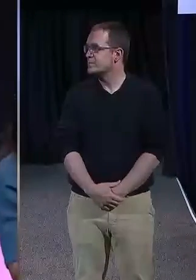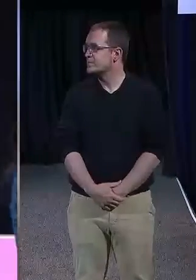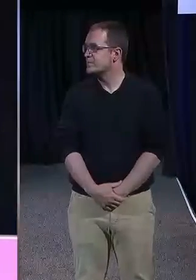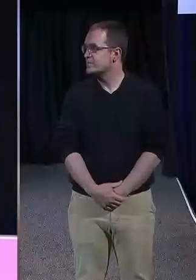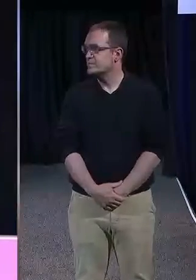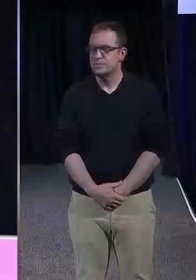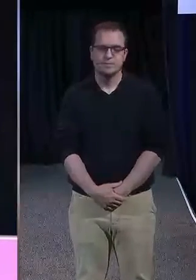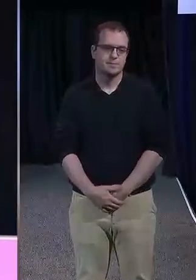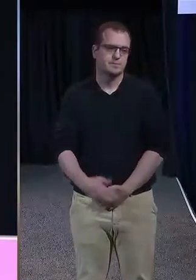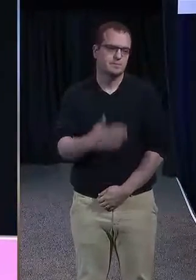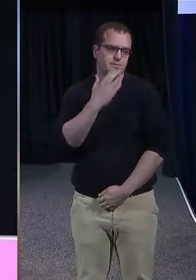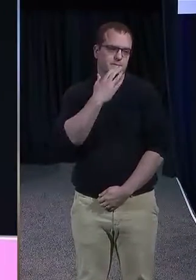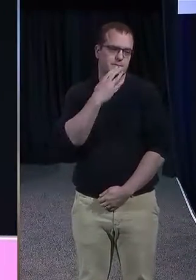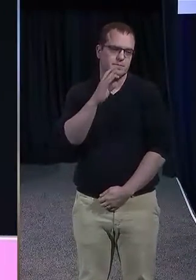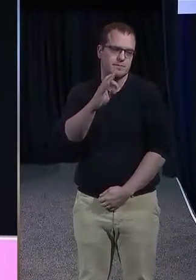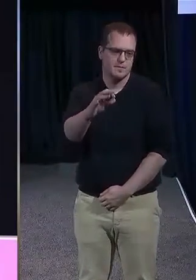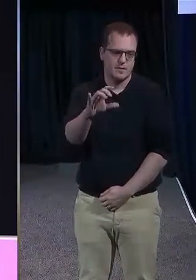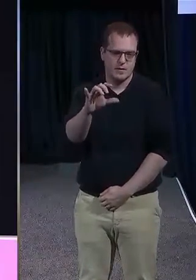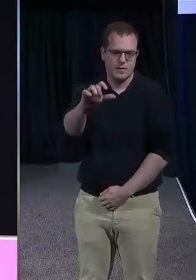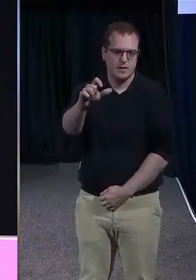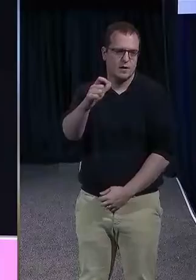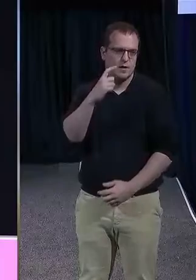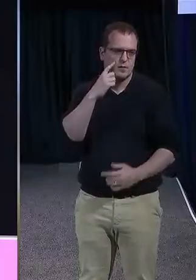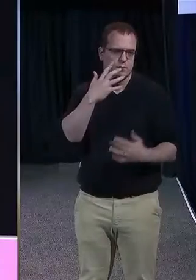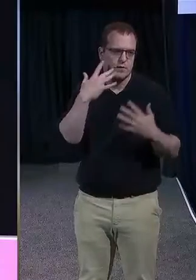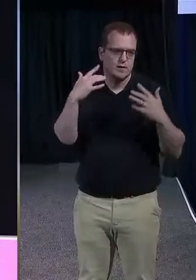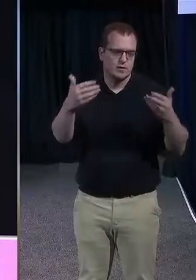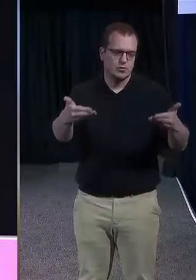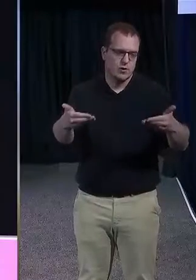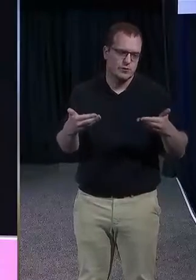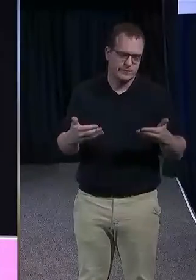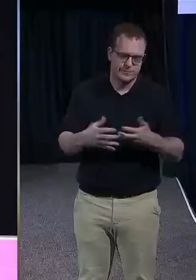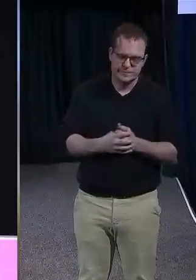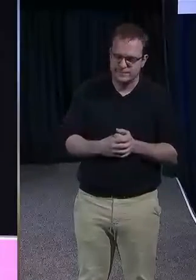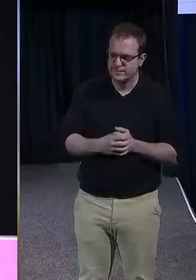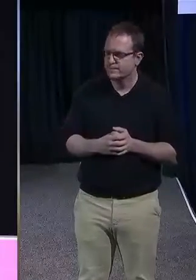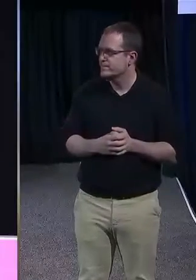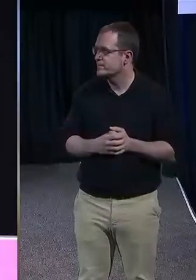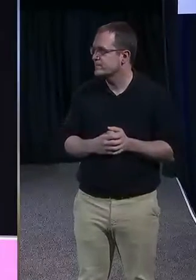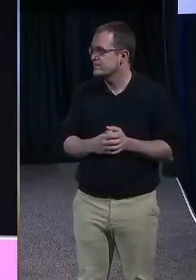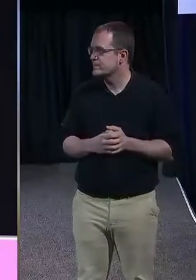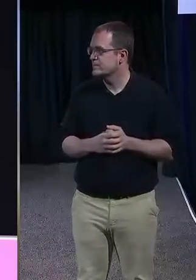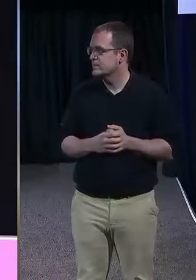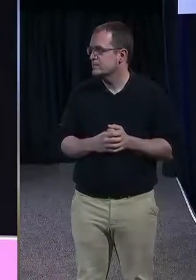Thank you very much for that warm introduction,